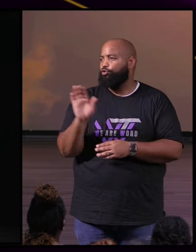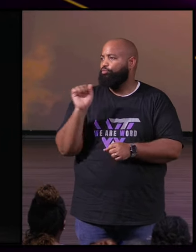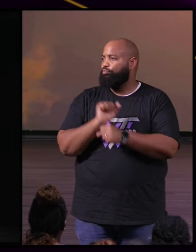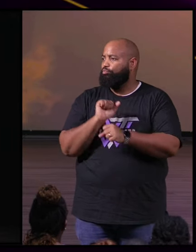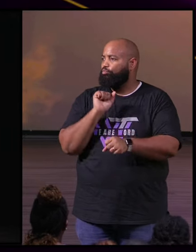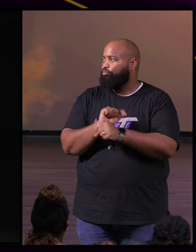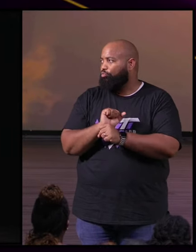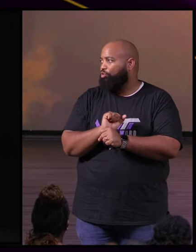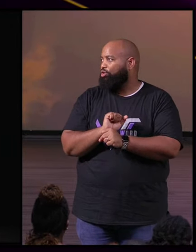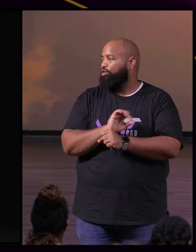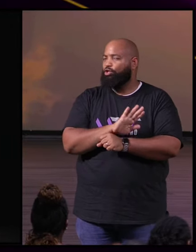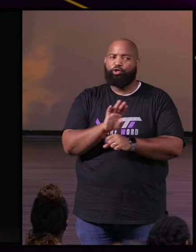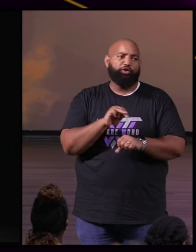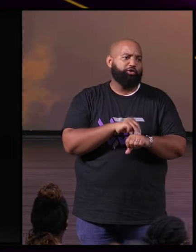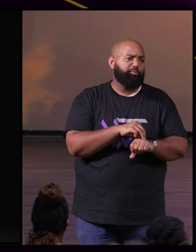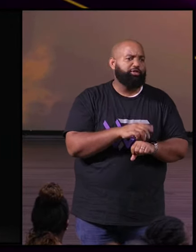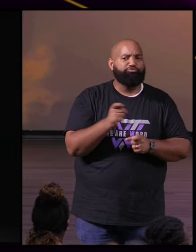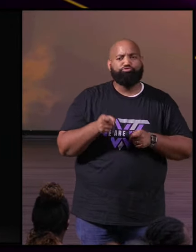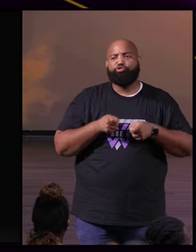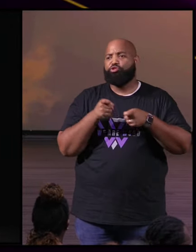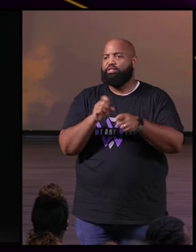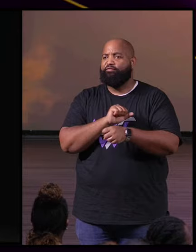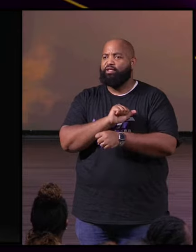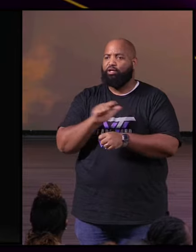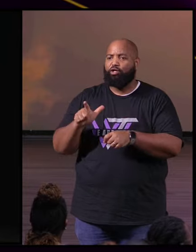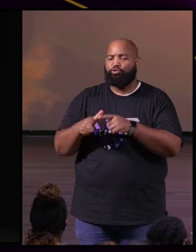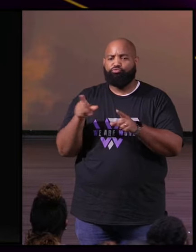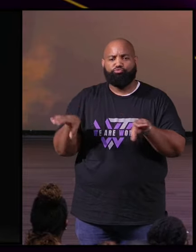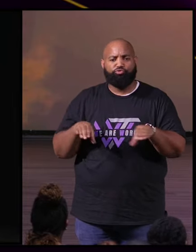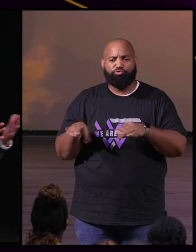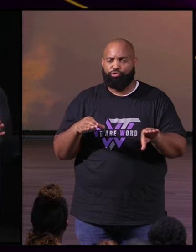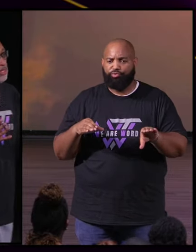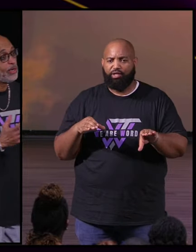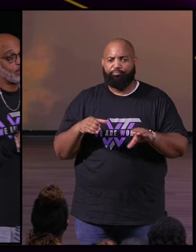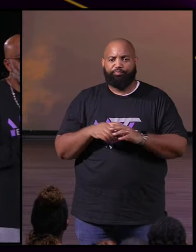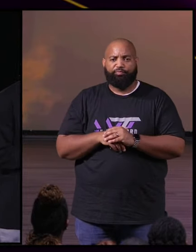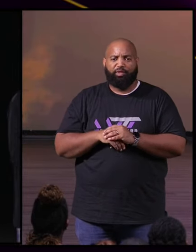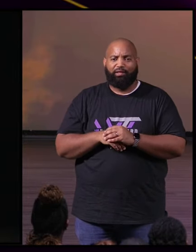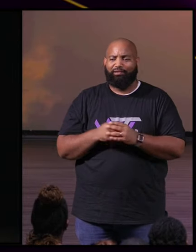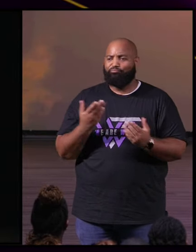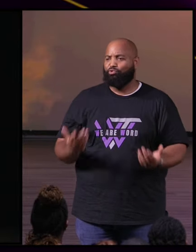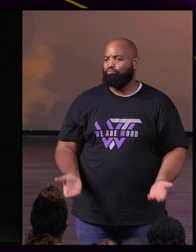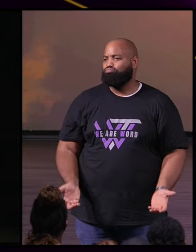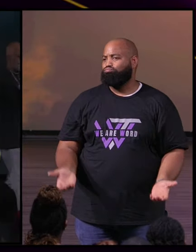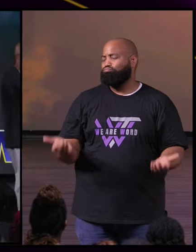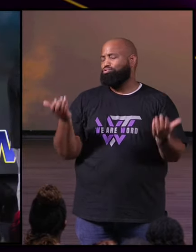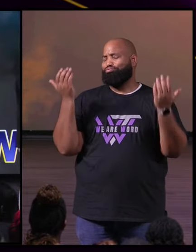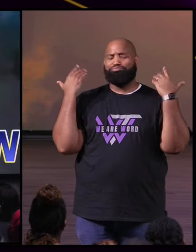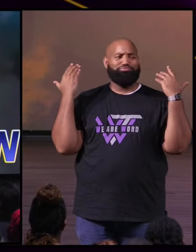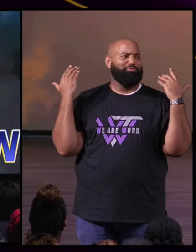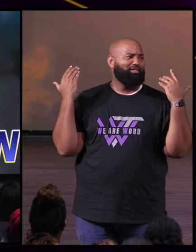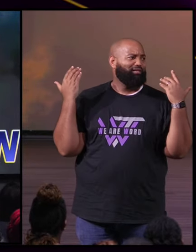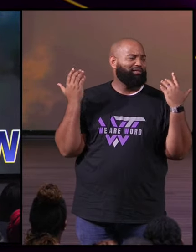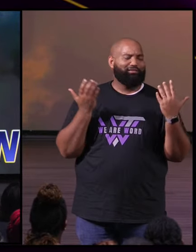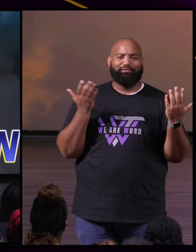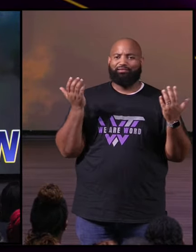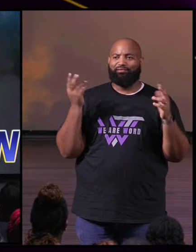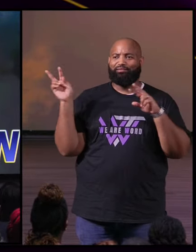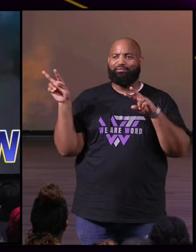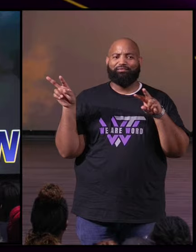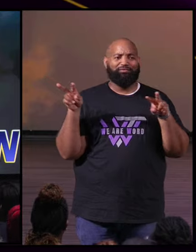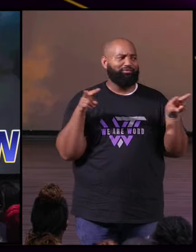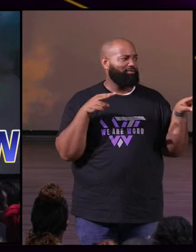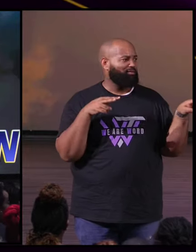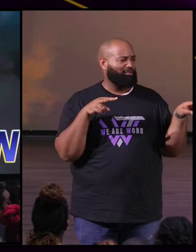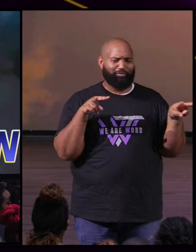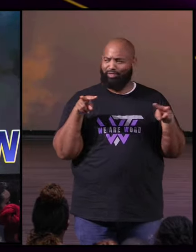efforts and your ministry and your giving and all that you're doing. It is really, really overwhelming. I mean, just look around